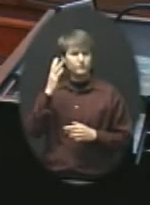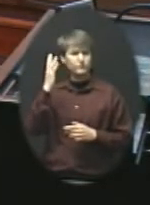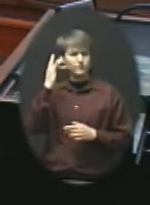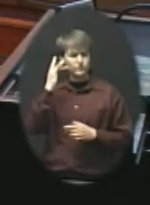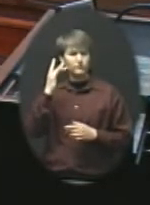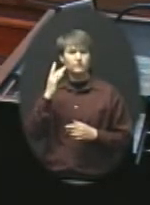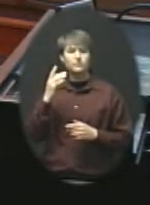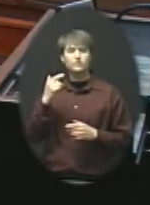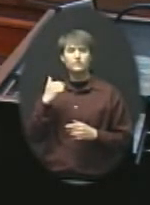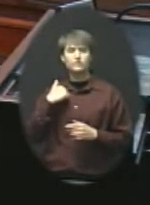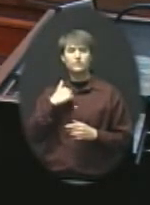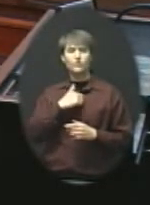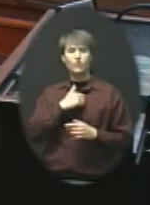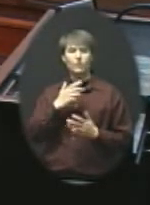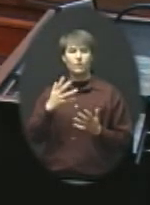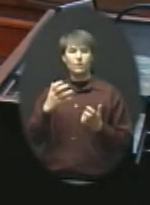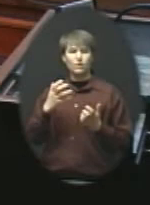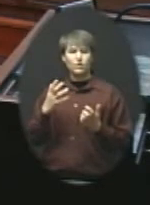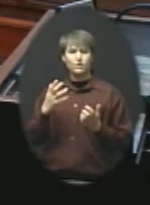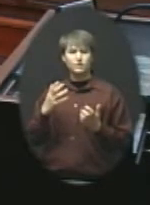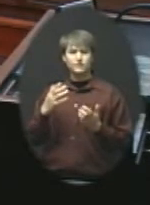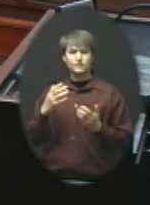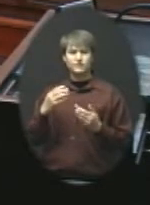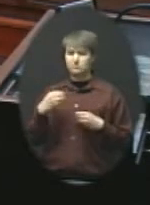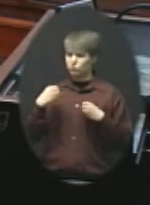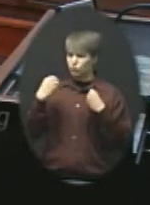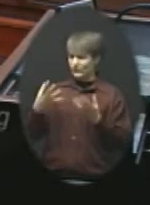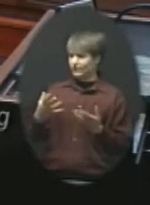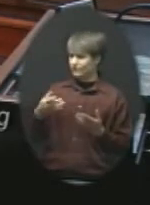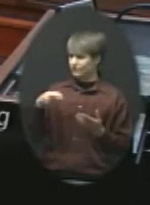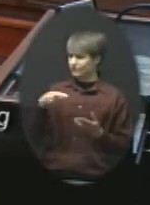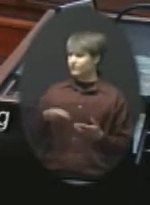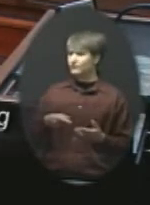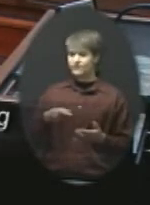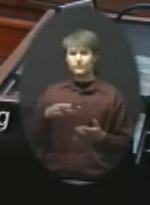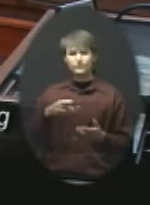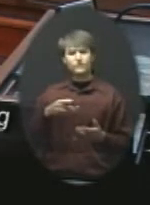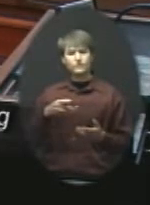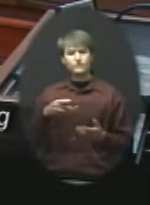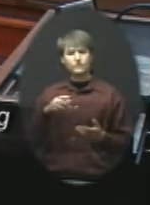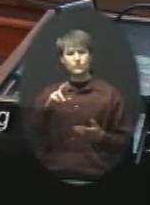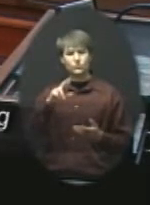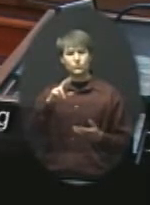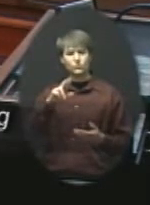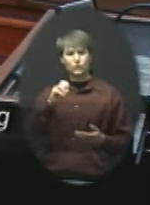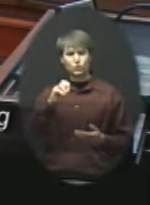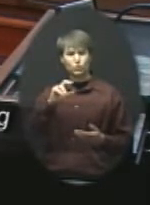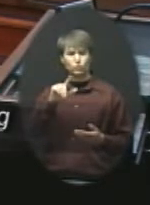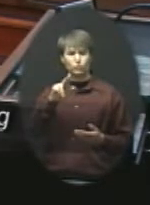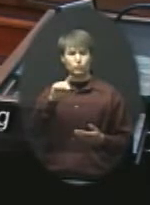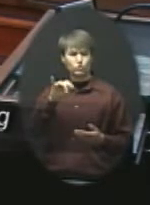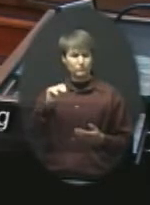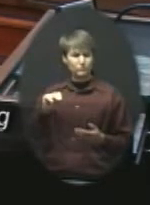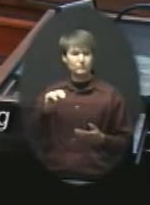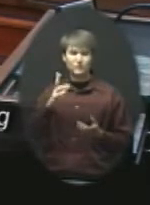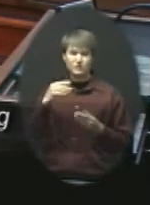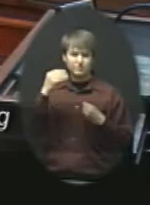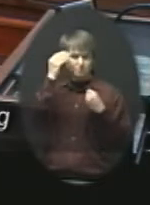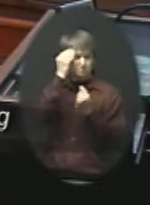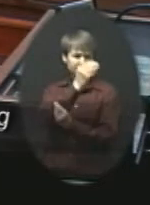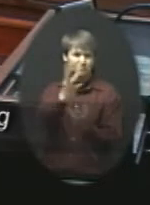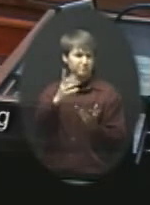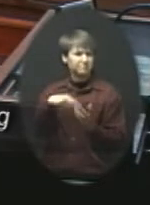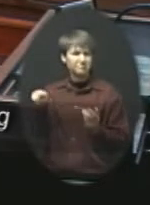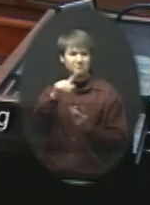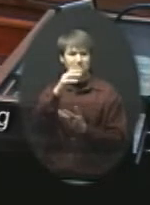wanted to at least present this resolution, and some just to bring it out to the public's notice and what's going on. A couple of